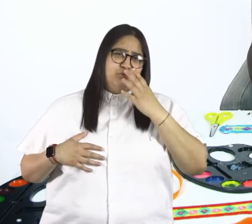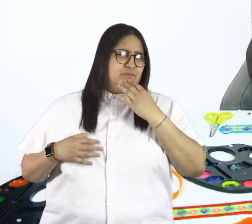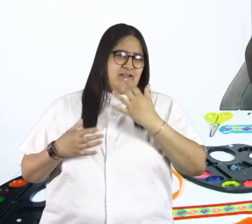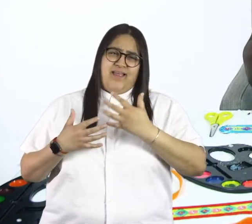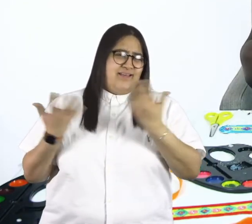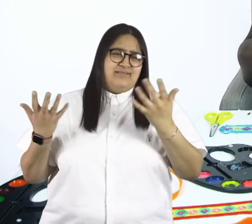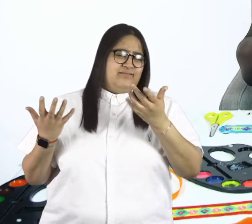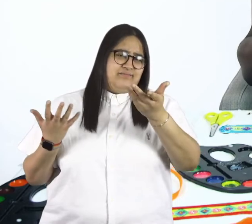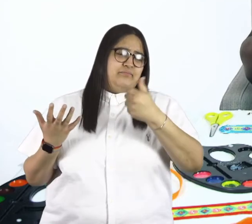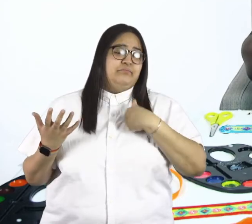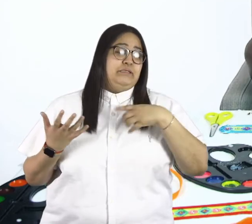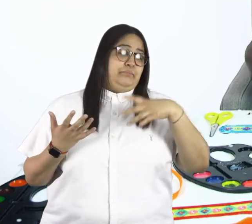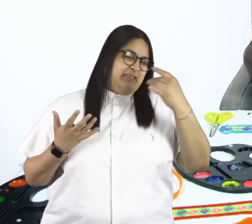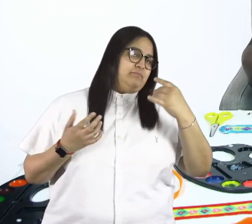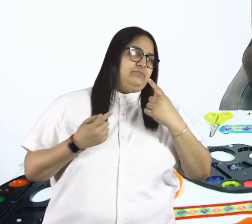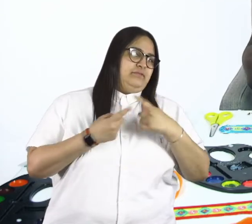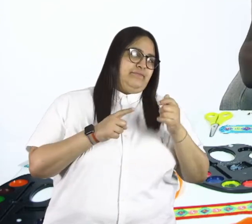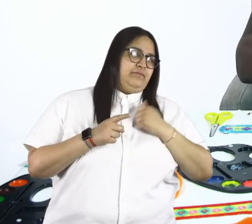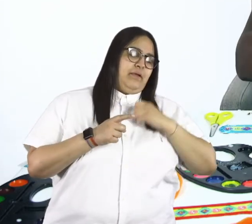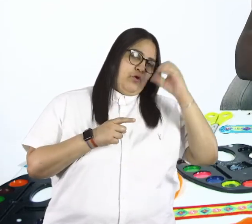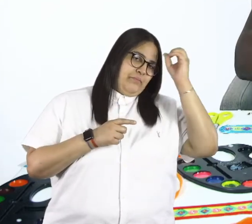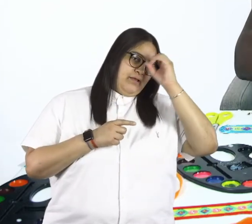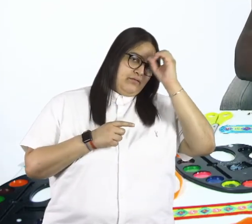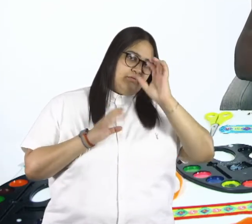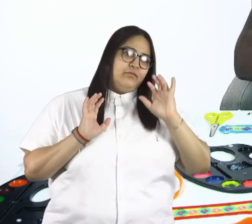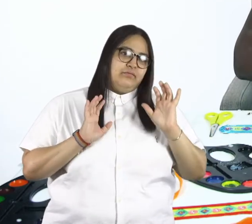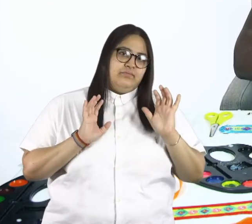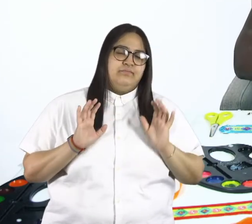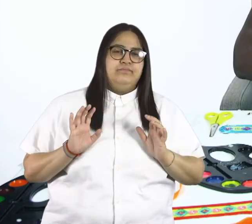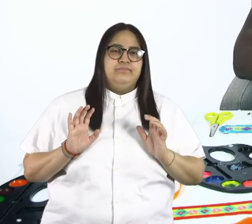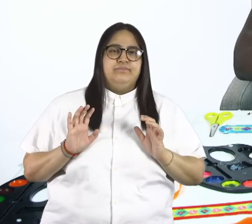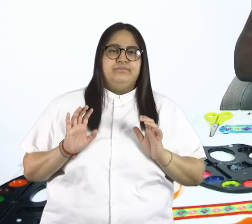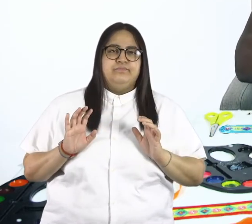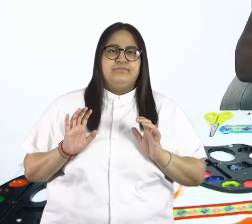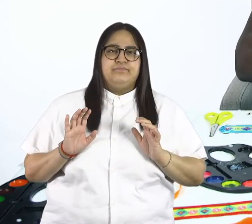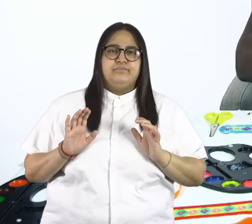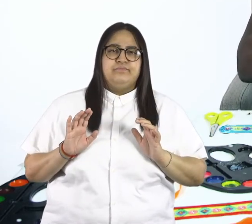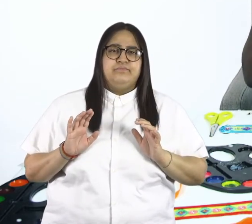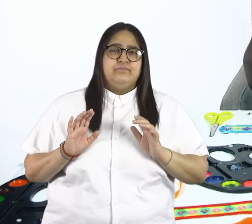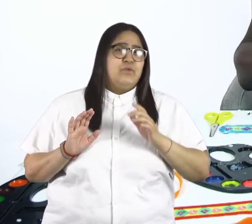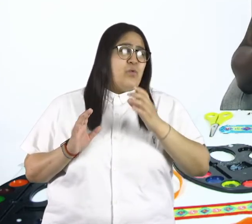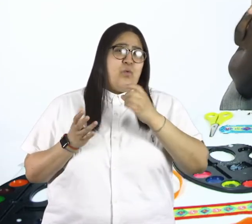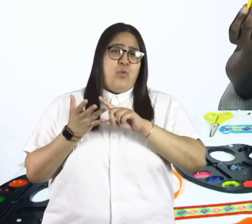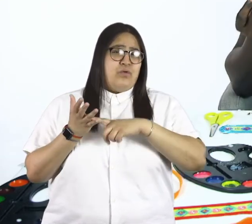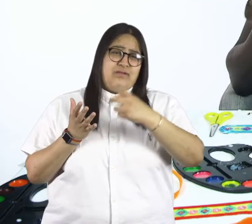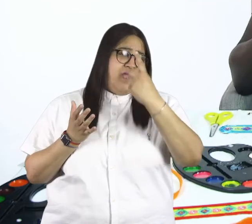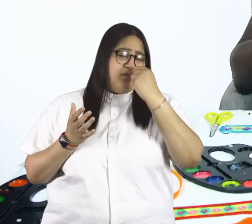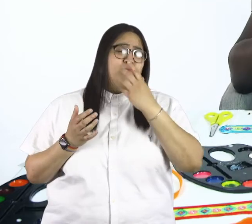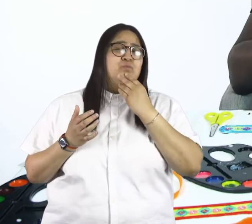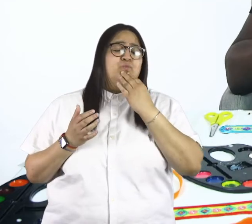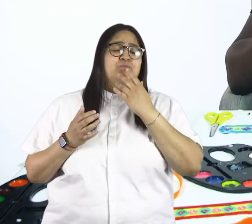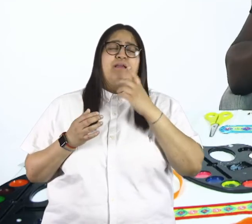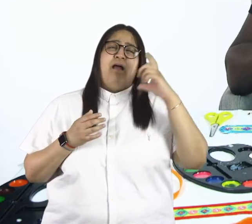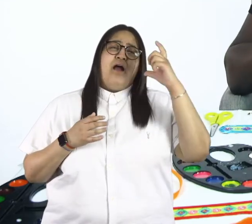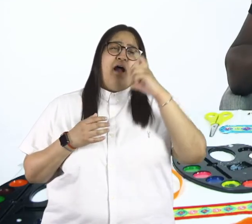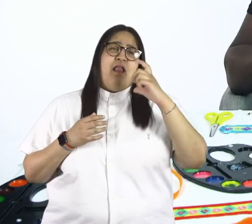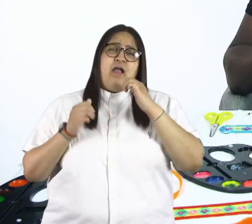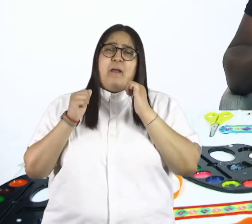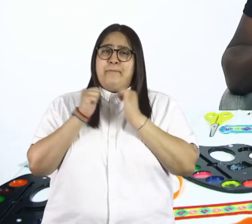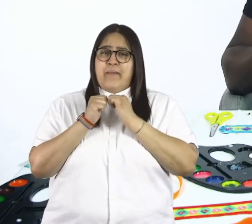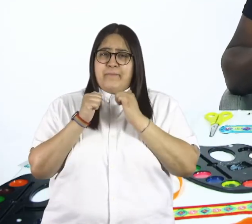feathers, then you could do that as well. Or if you want, you could get some colored paper or colored card and create your own